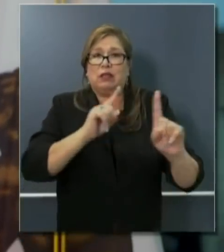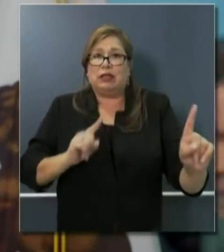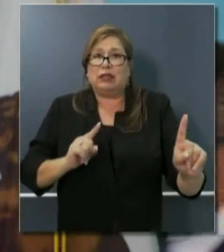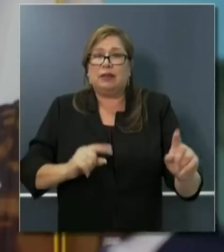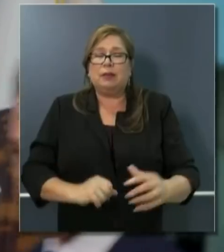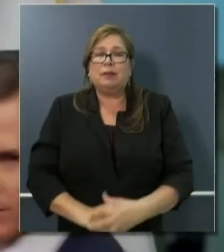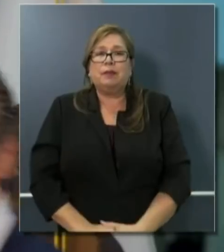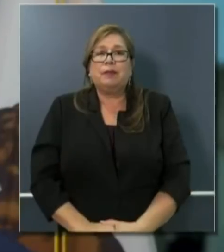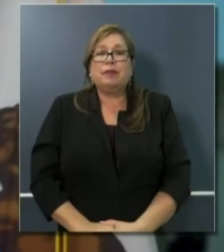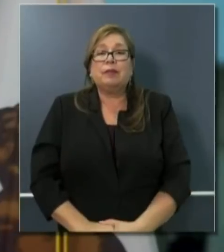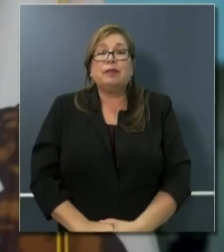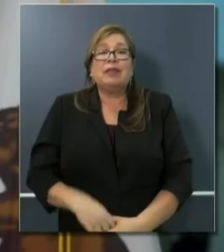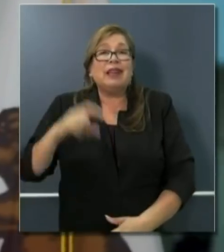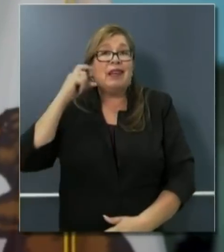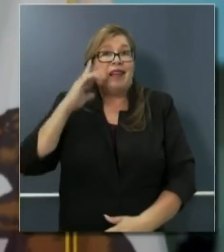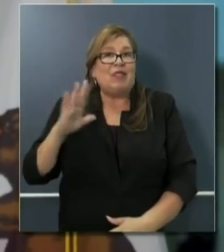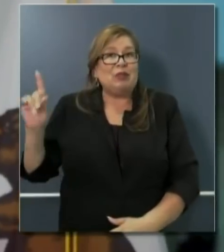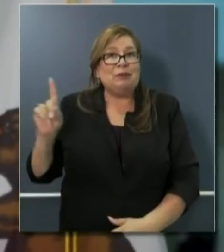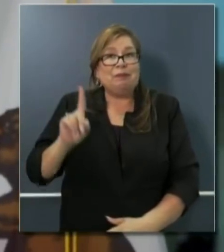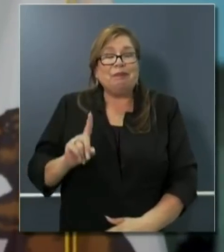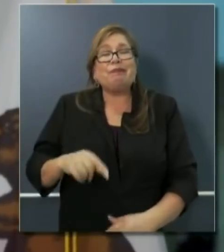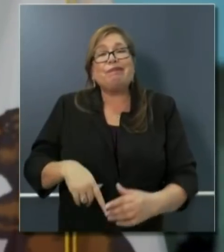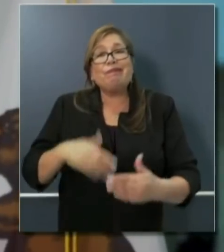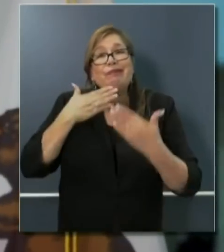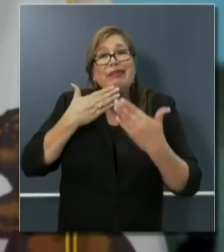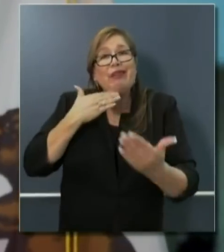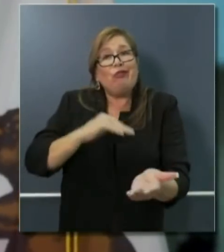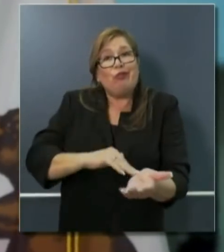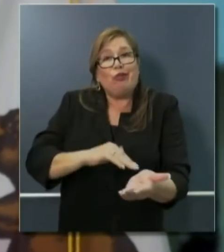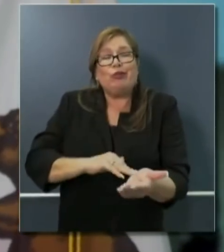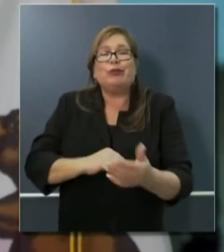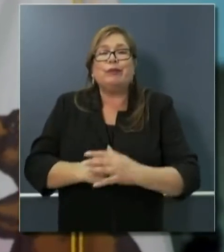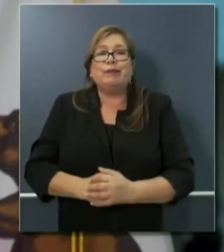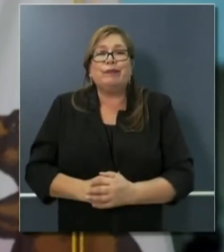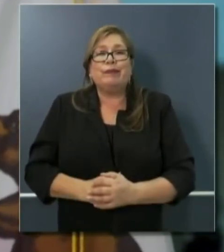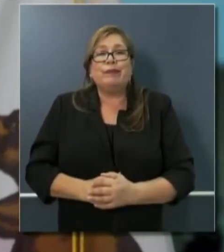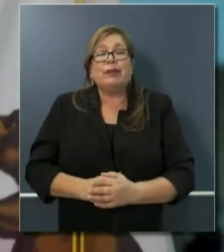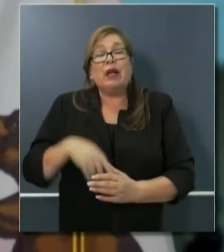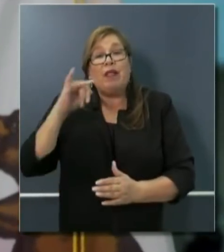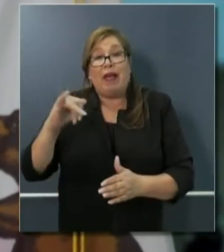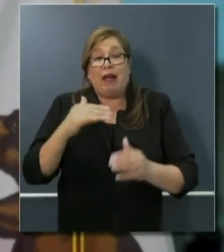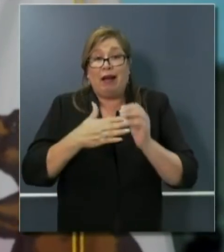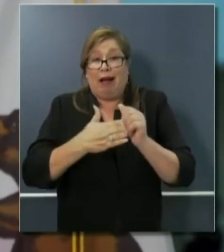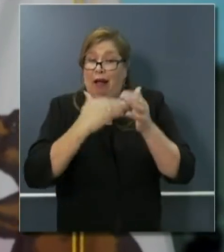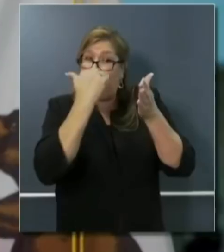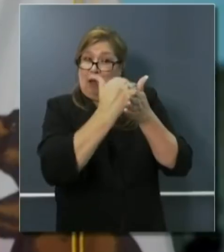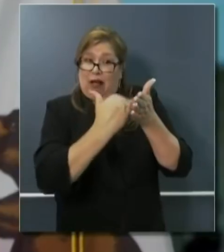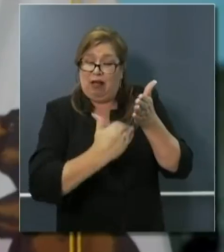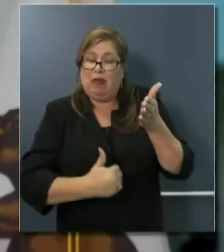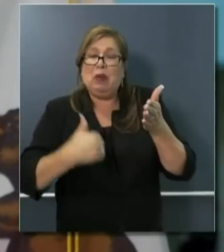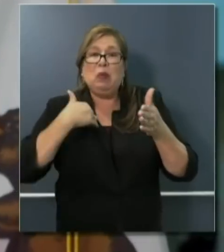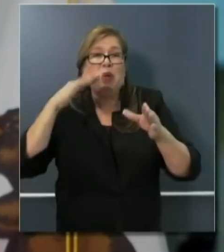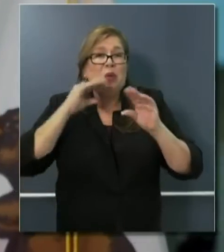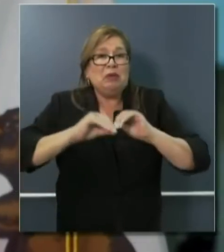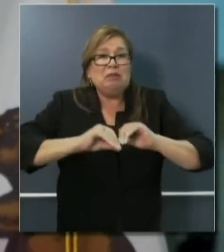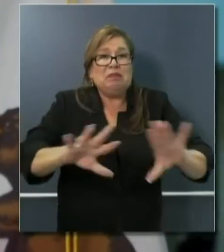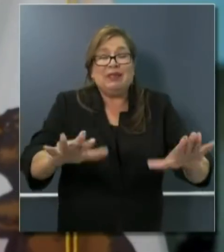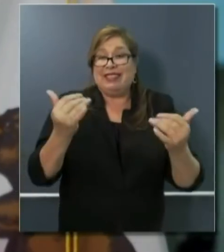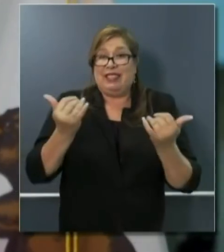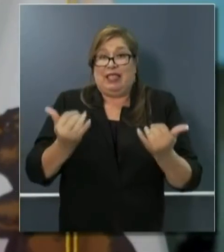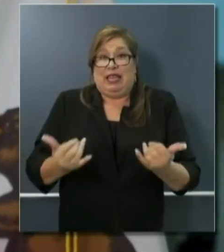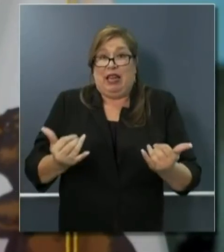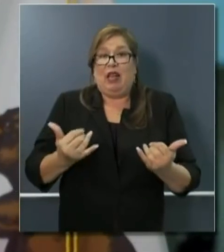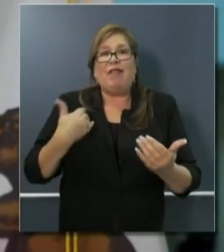Thank you, Dr. Angel. And so those guidelines are forthcoming. Check your inbox. We'll be putting them out